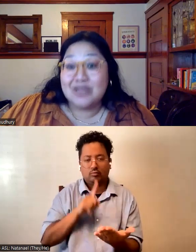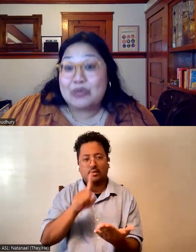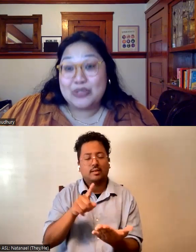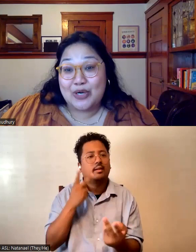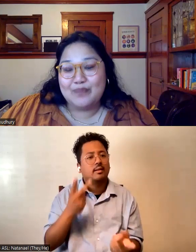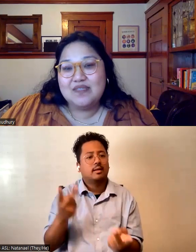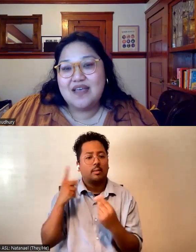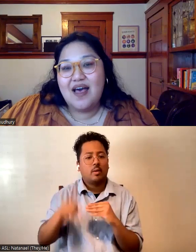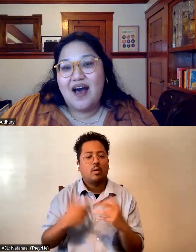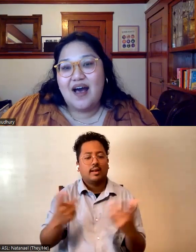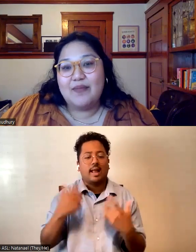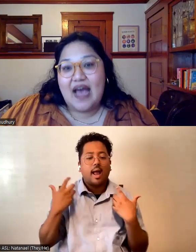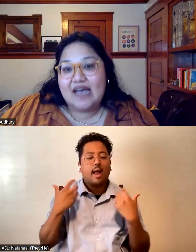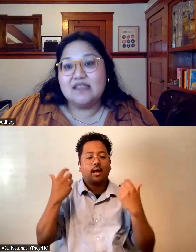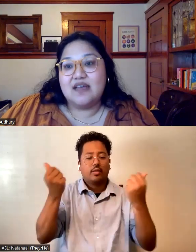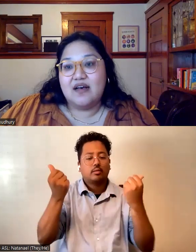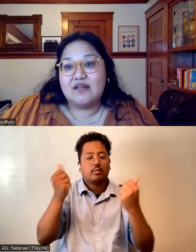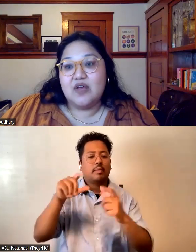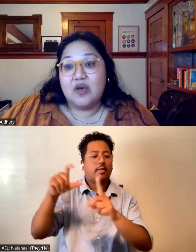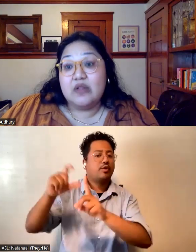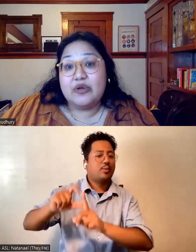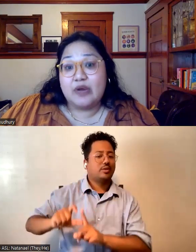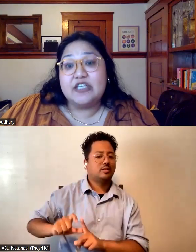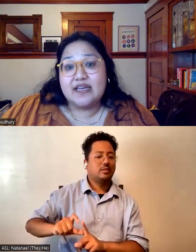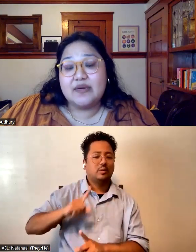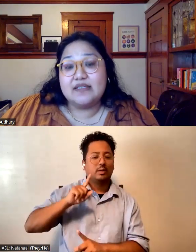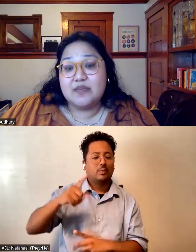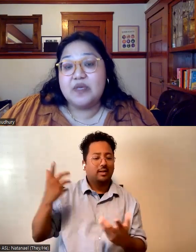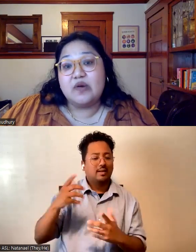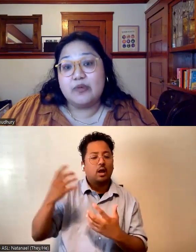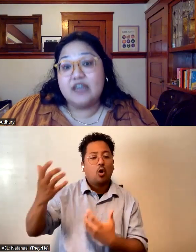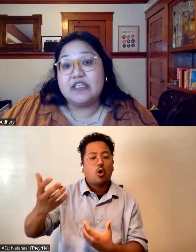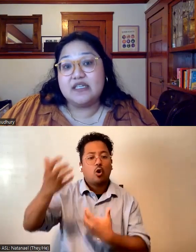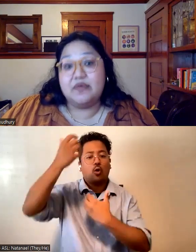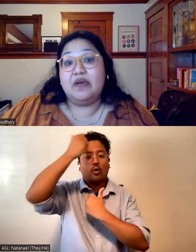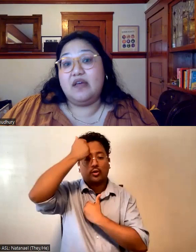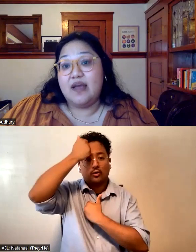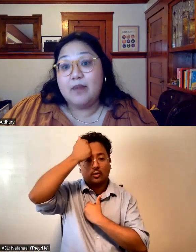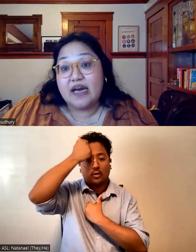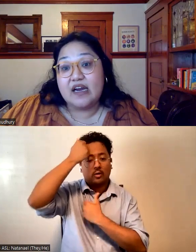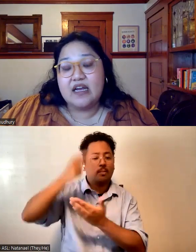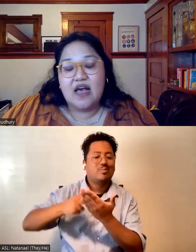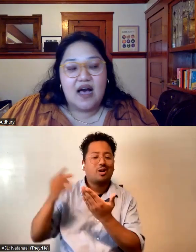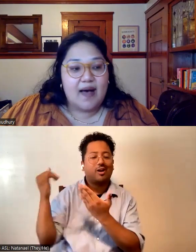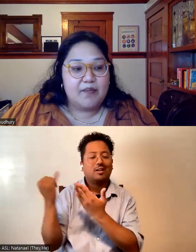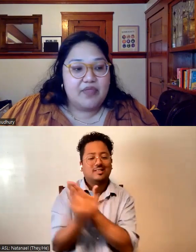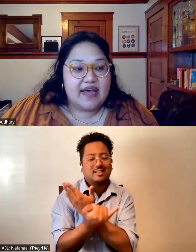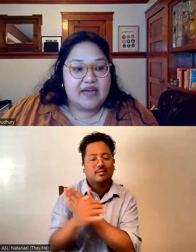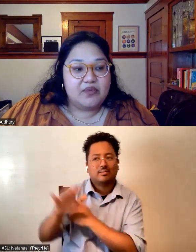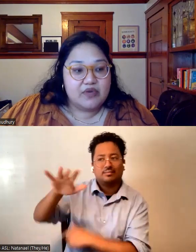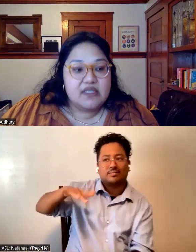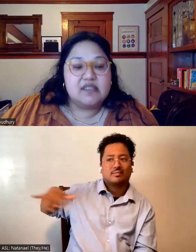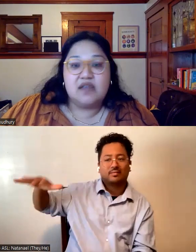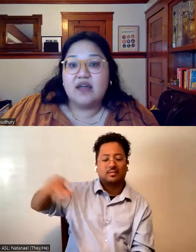its literal terms, as a colonial project, right? As an imperial project of American empire,